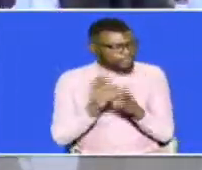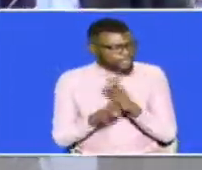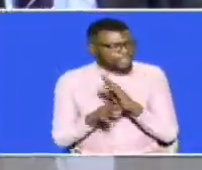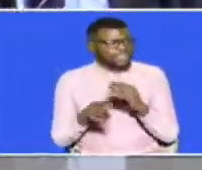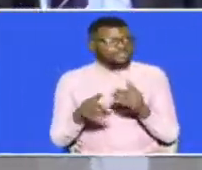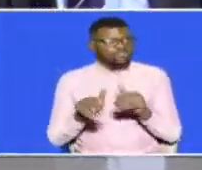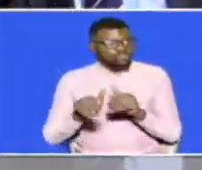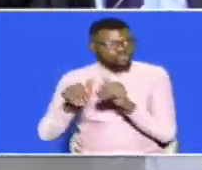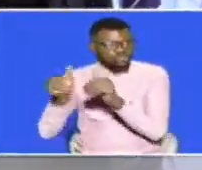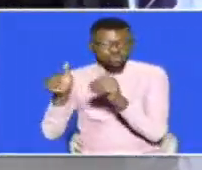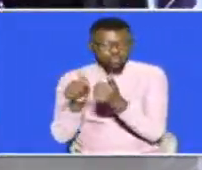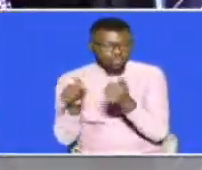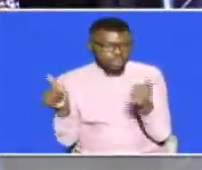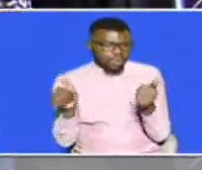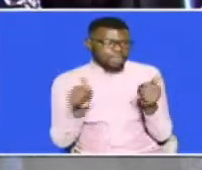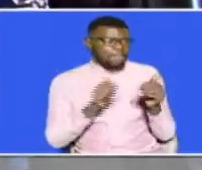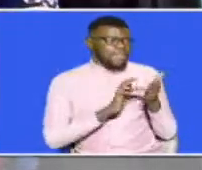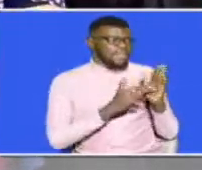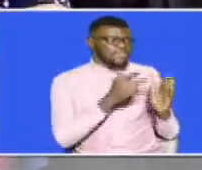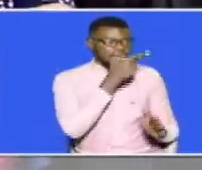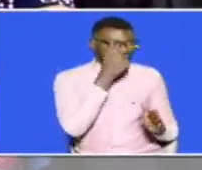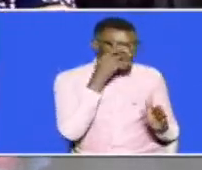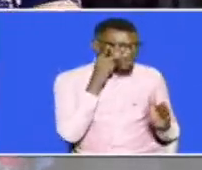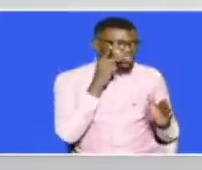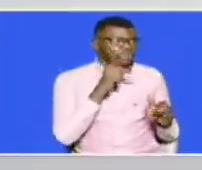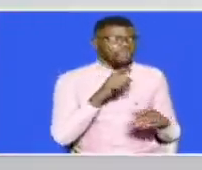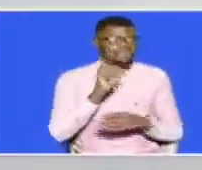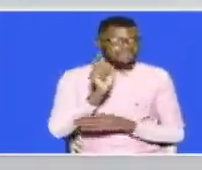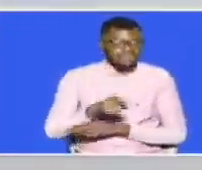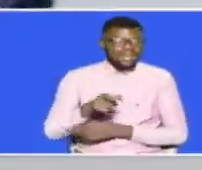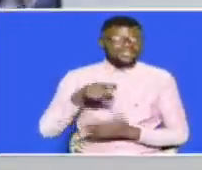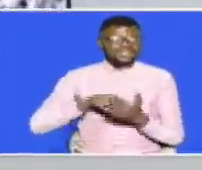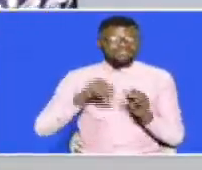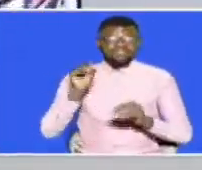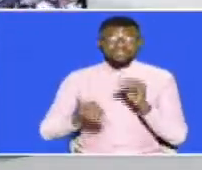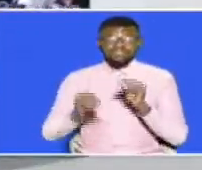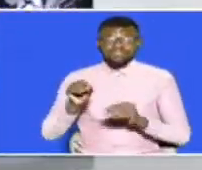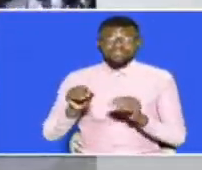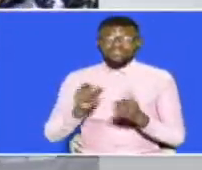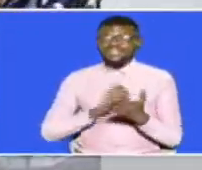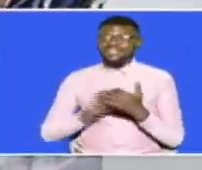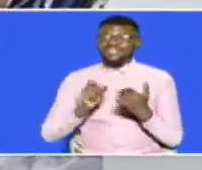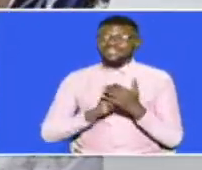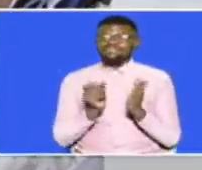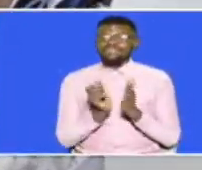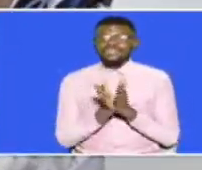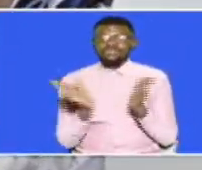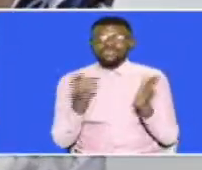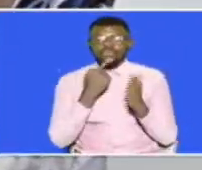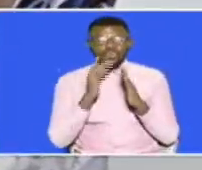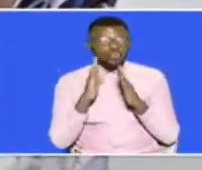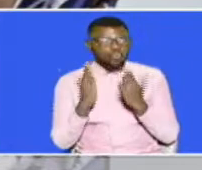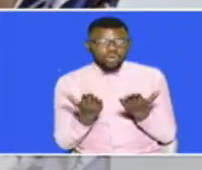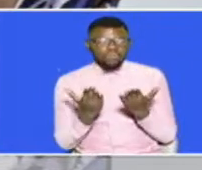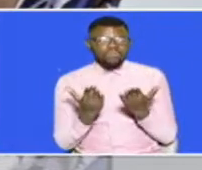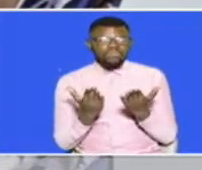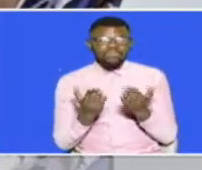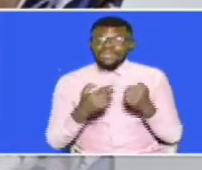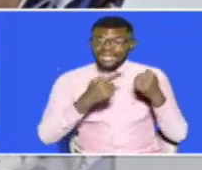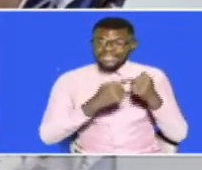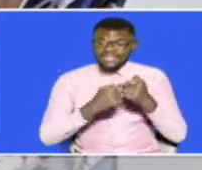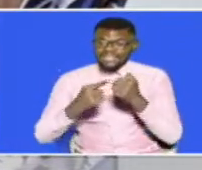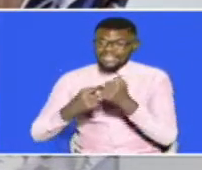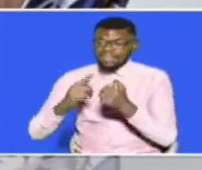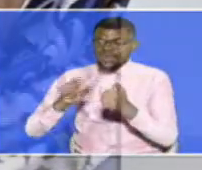presidential candidate to be cleared for the August contest. Wiper Secretary General Shakil Abdallah says, and I quote, "We gave them